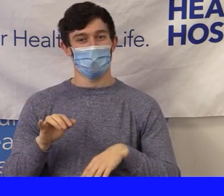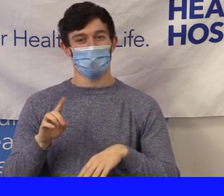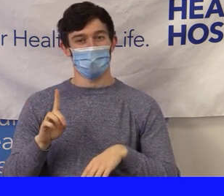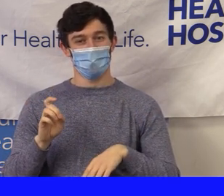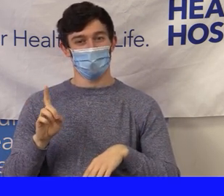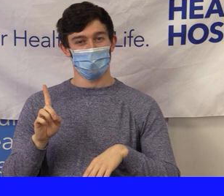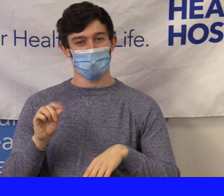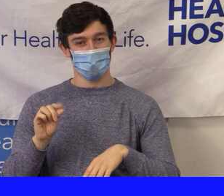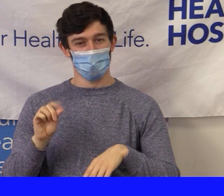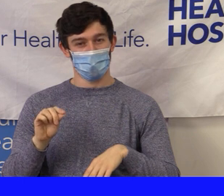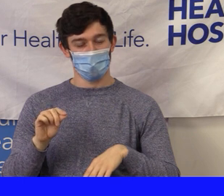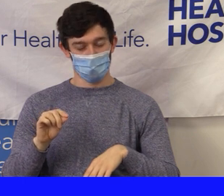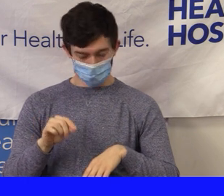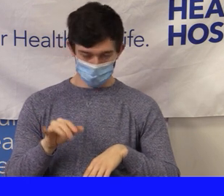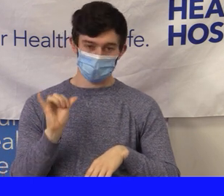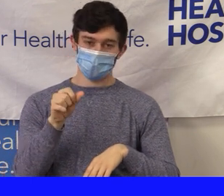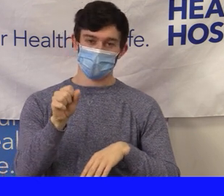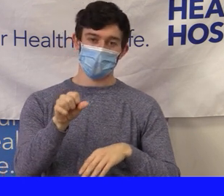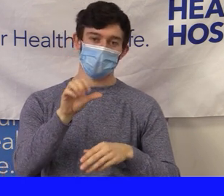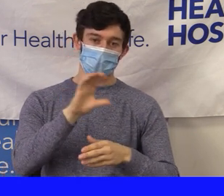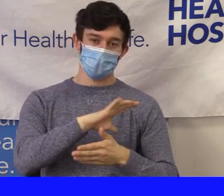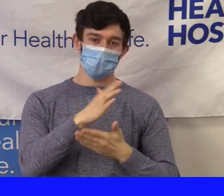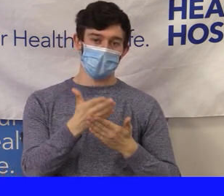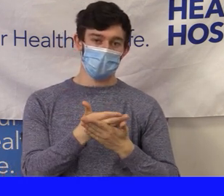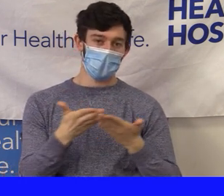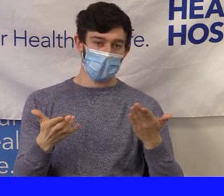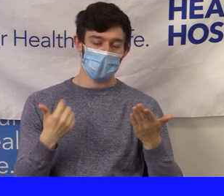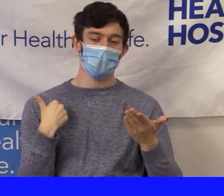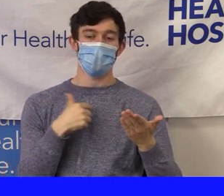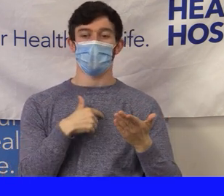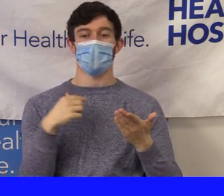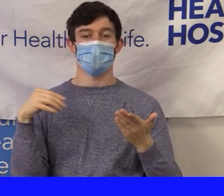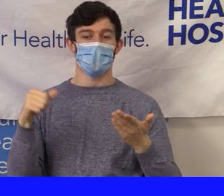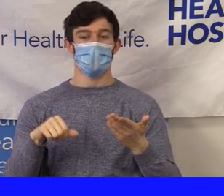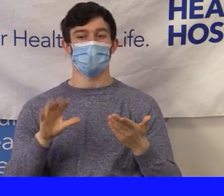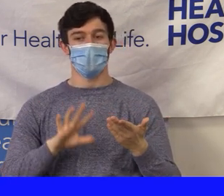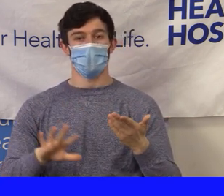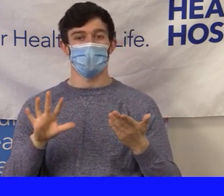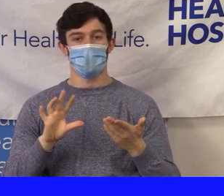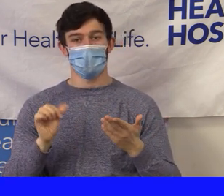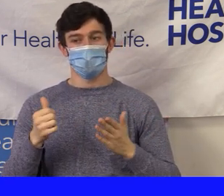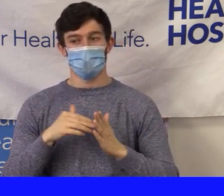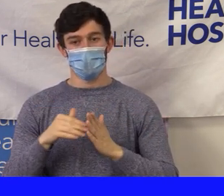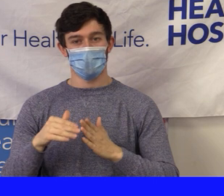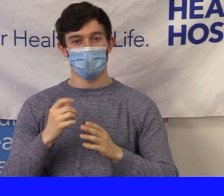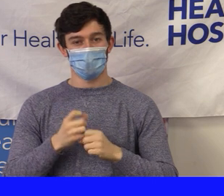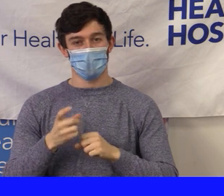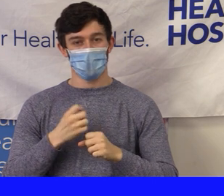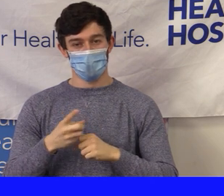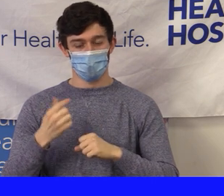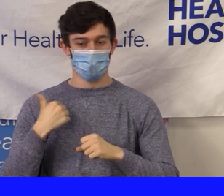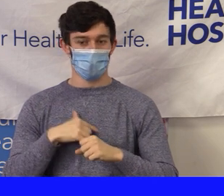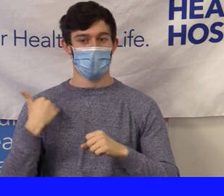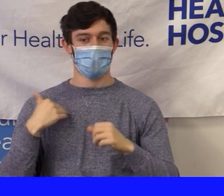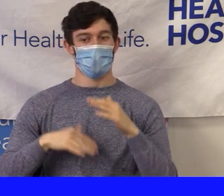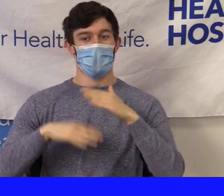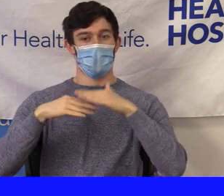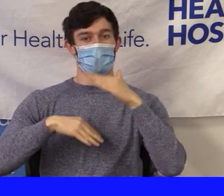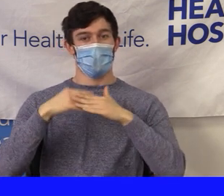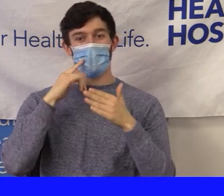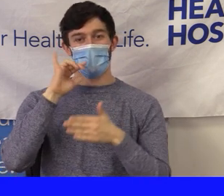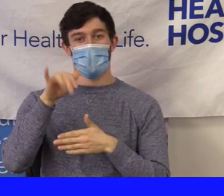Yeah, correct. It is supplies. We spend about $10 million a year on supplies. We have a ceiling on the